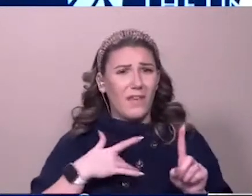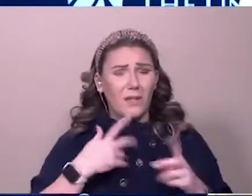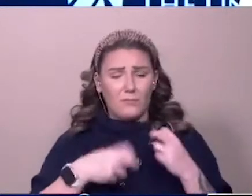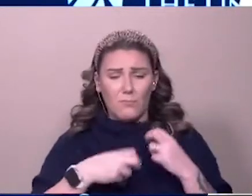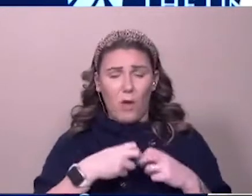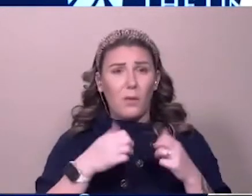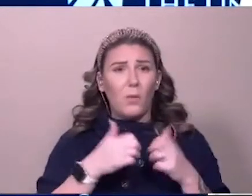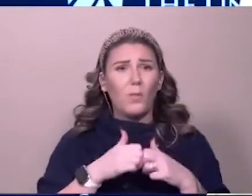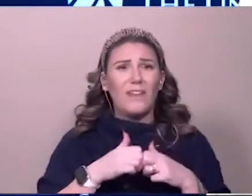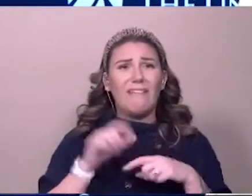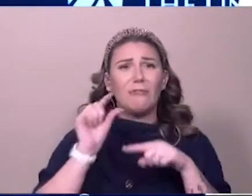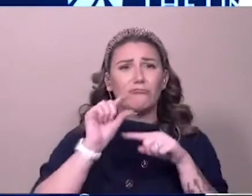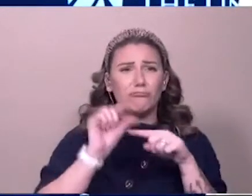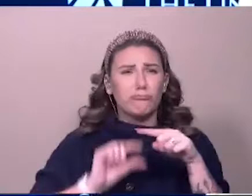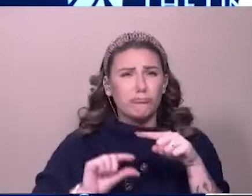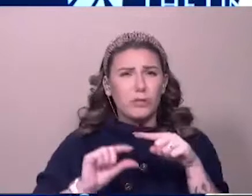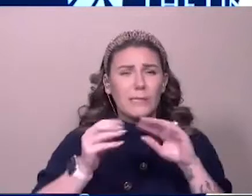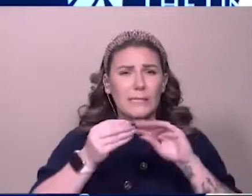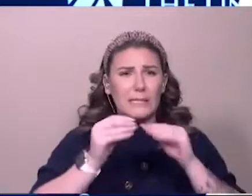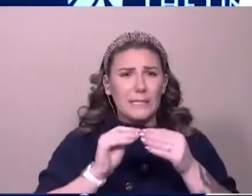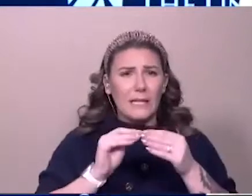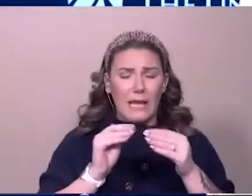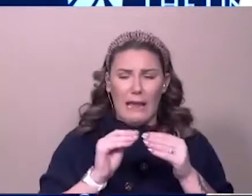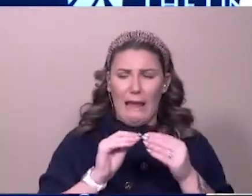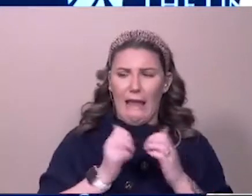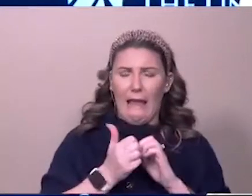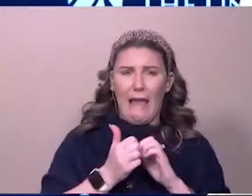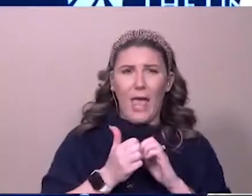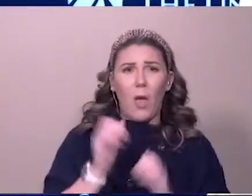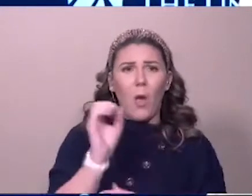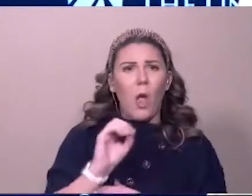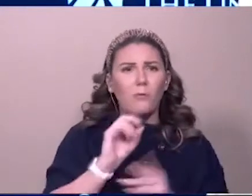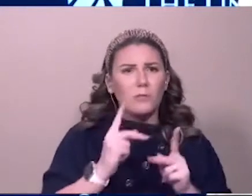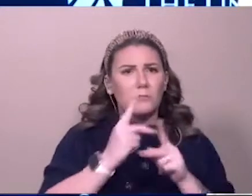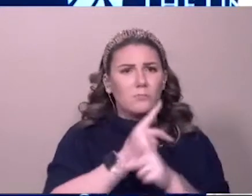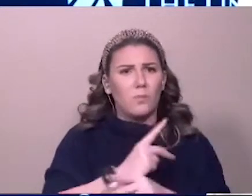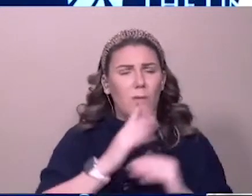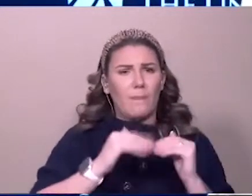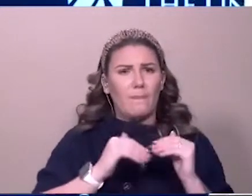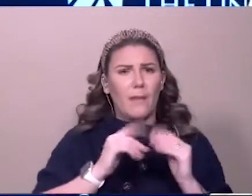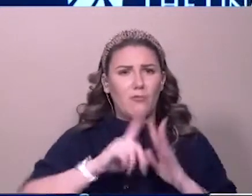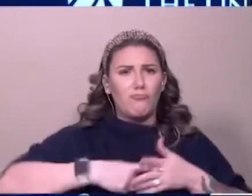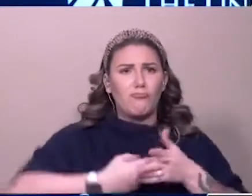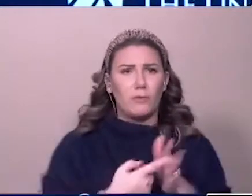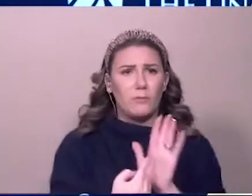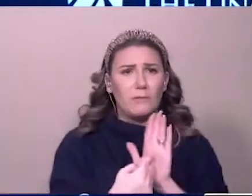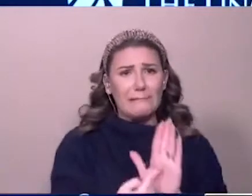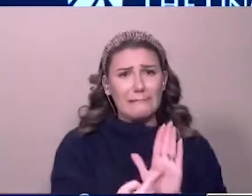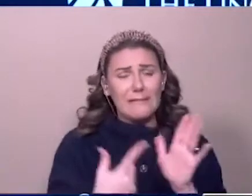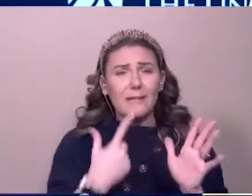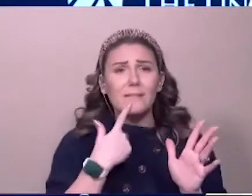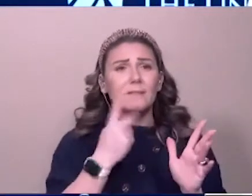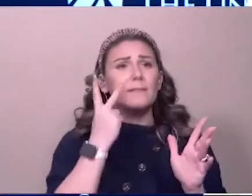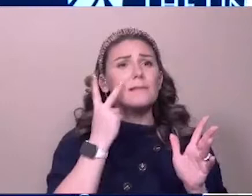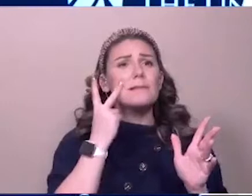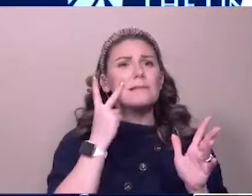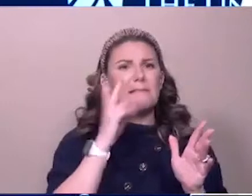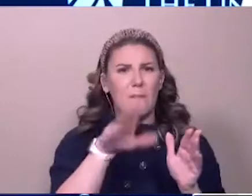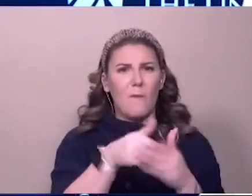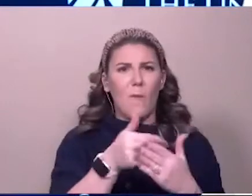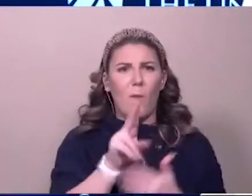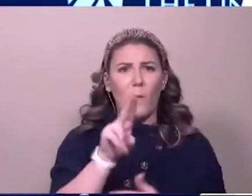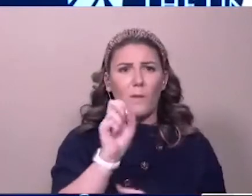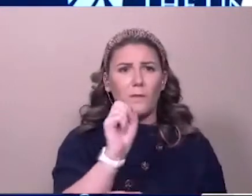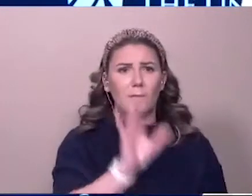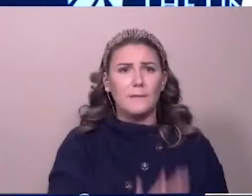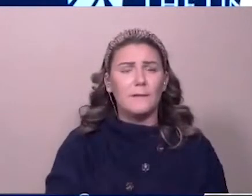denominator and the numerator, that somehow Omicron is worse than what we were originally represented. And we're seeing that across the United States. The